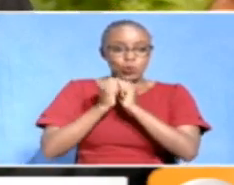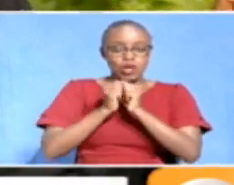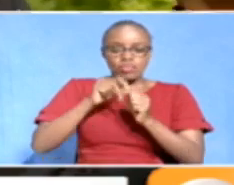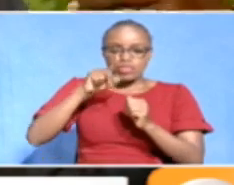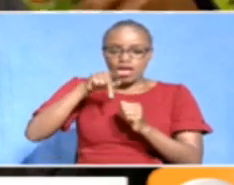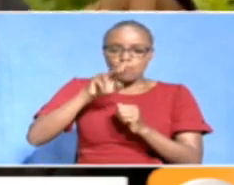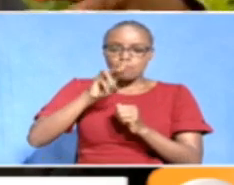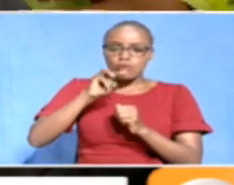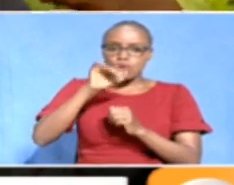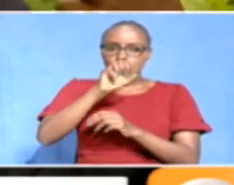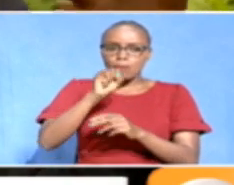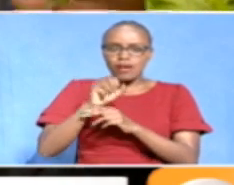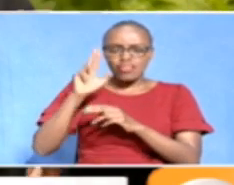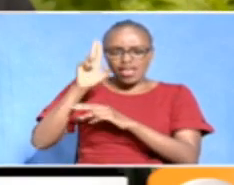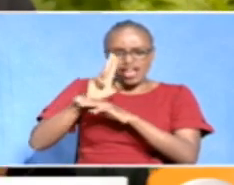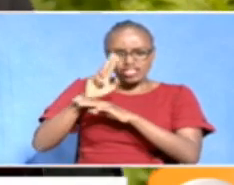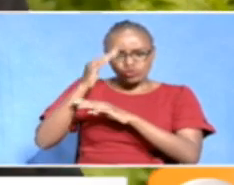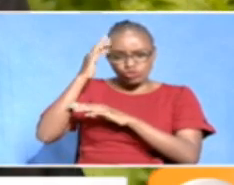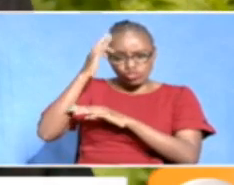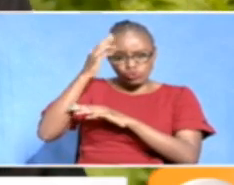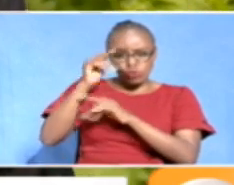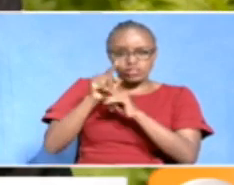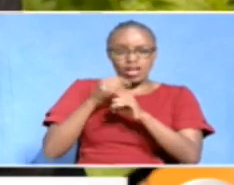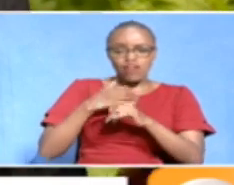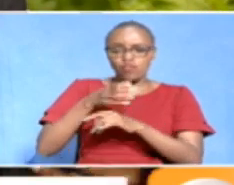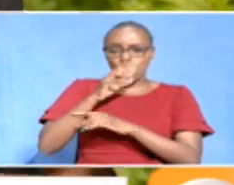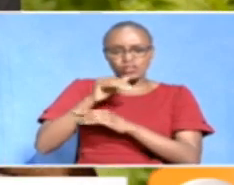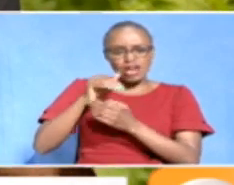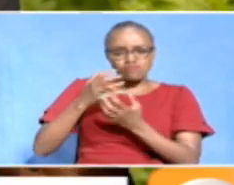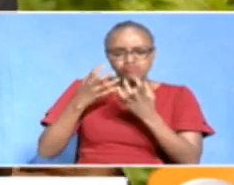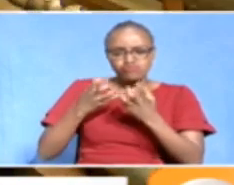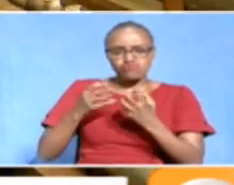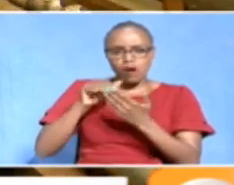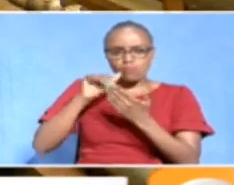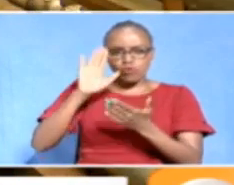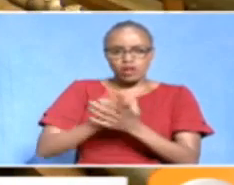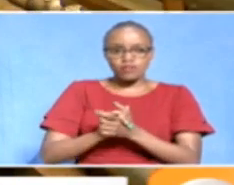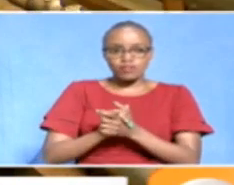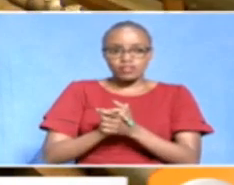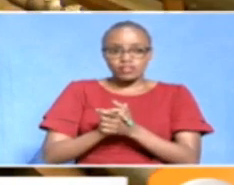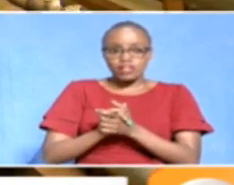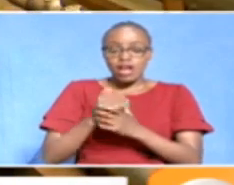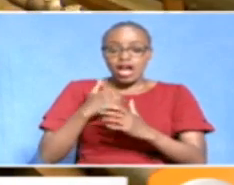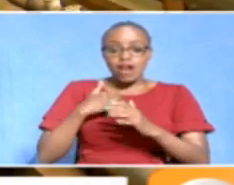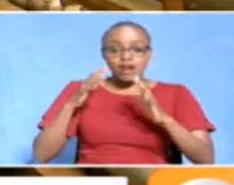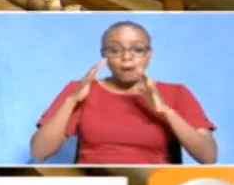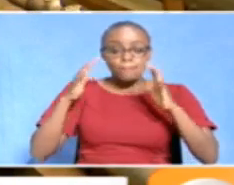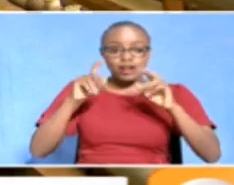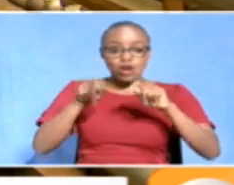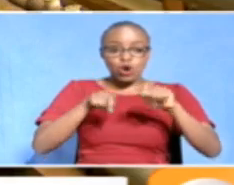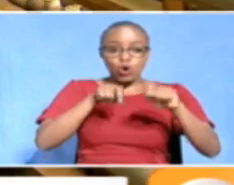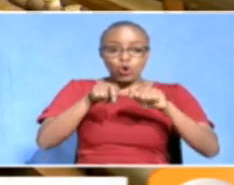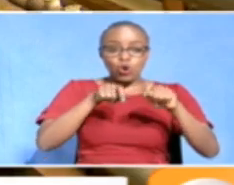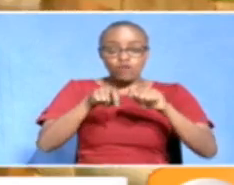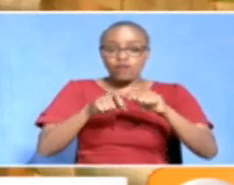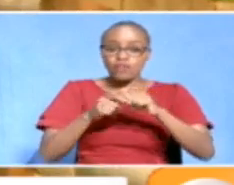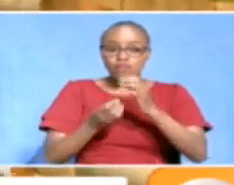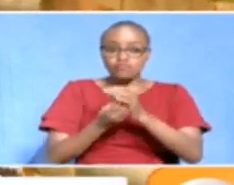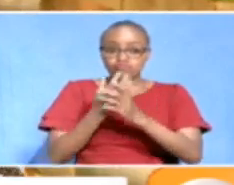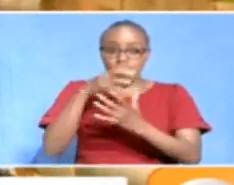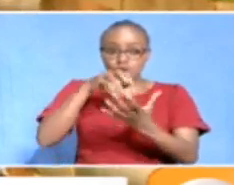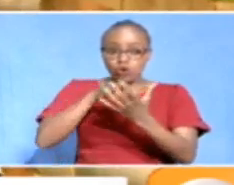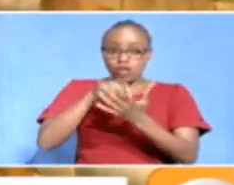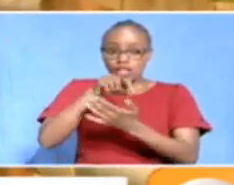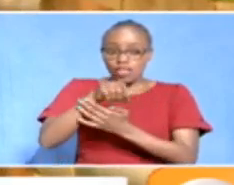pumice. Why we use cocopit? Because it retains water a little longer than the pumice. Having greater control over the growing conditions of